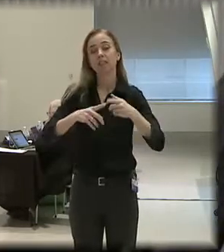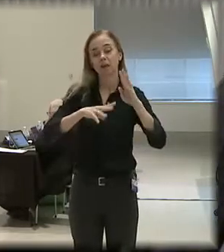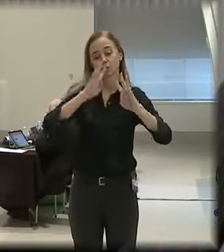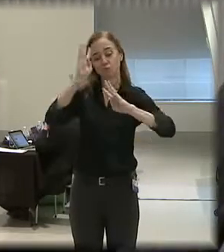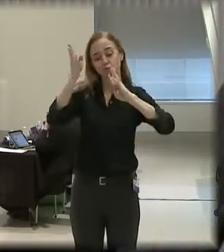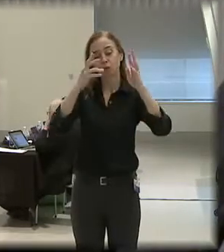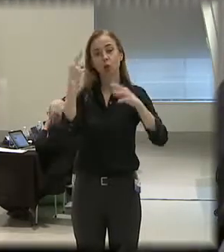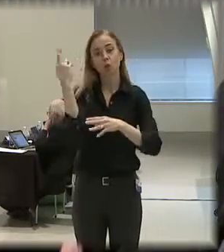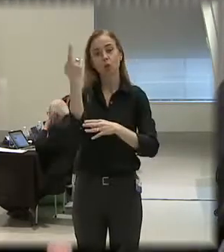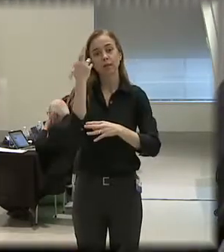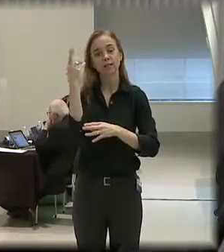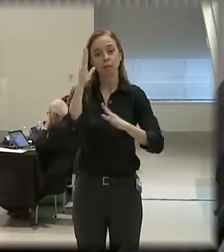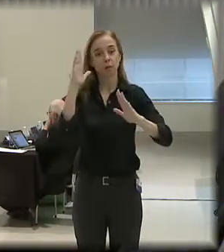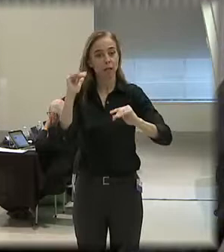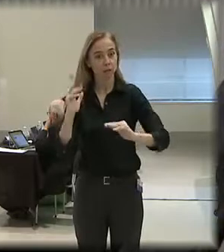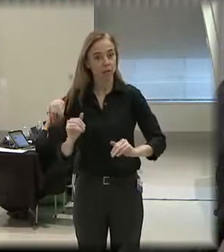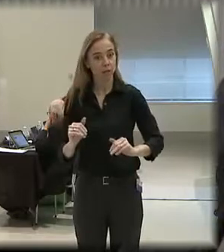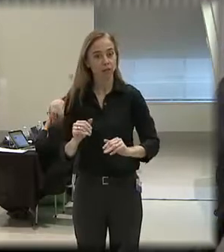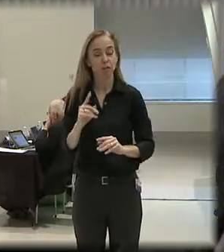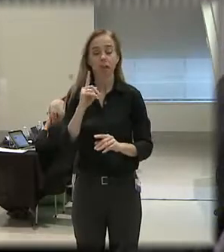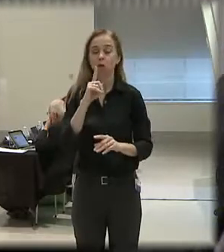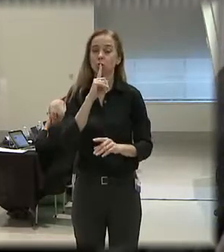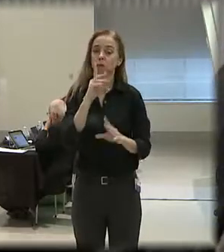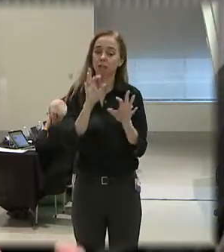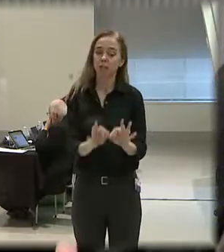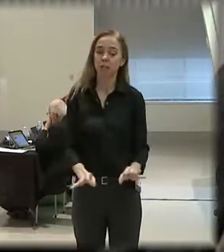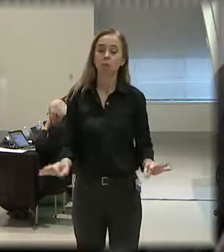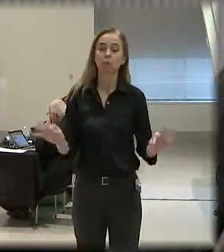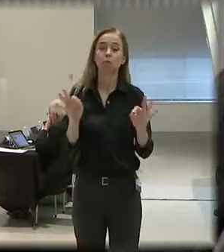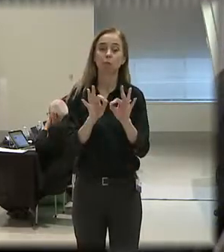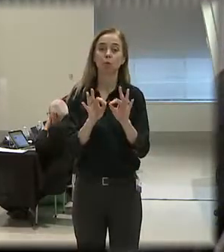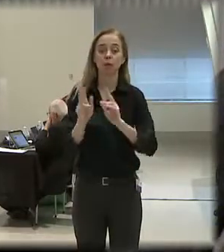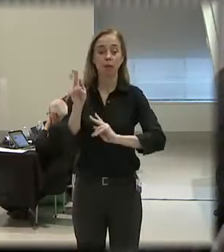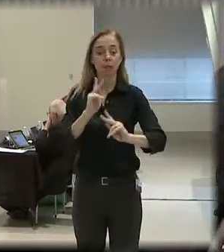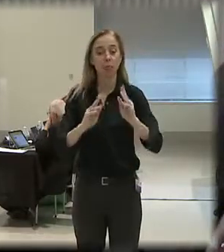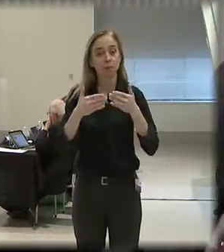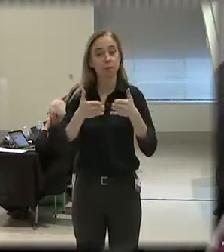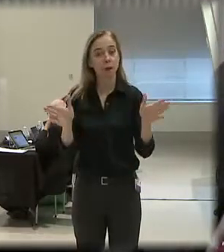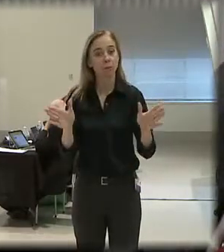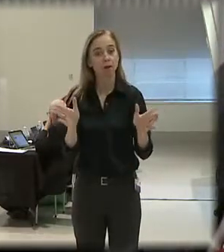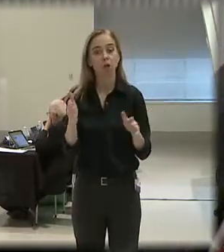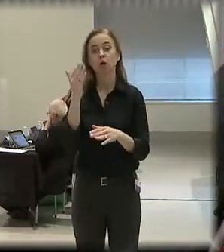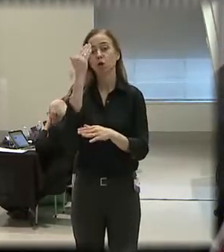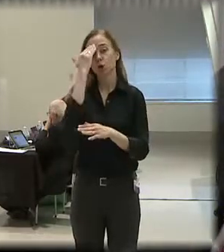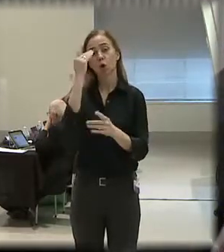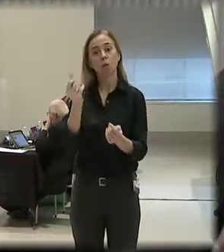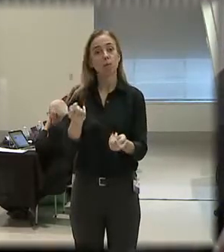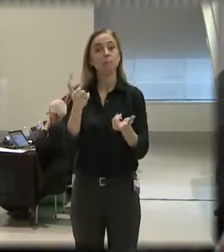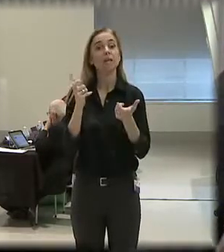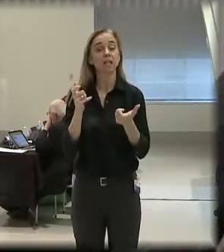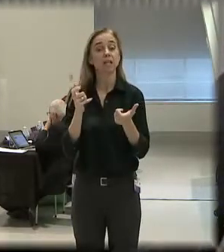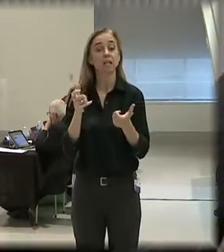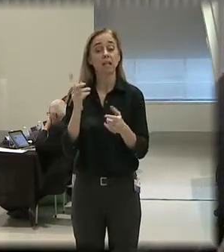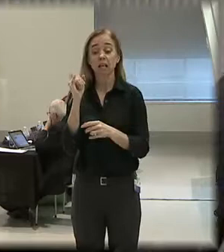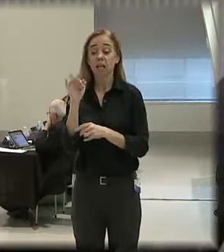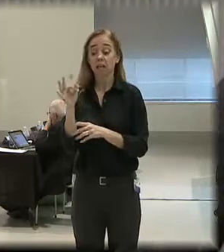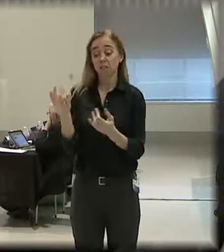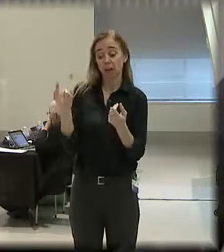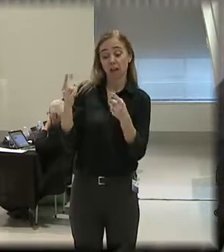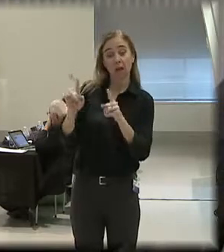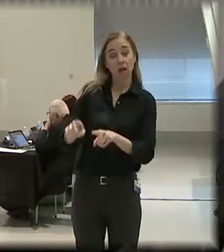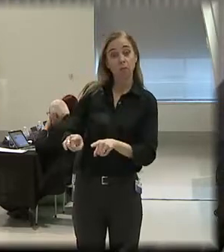it's paramount that the public be made aware immediately when these incidents